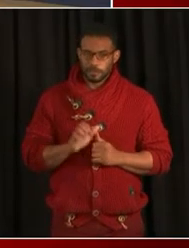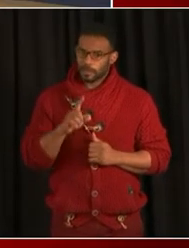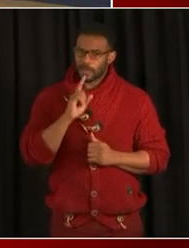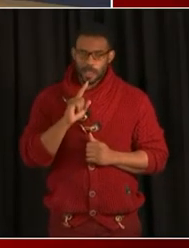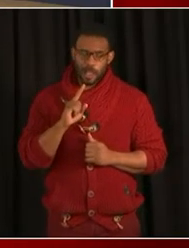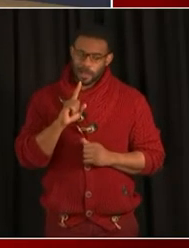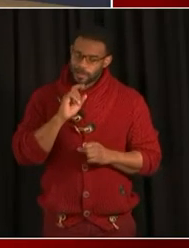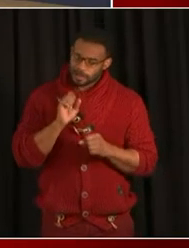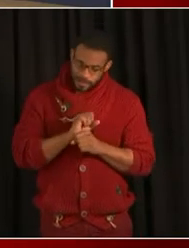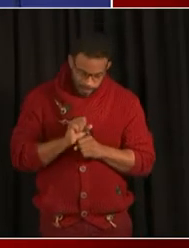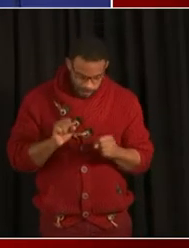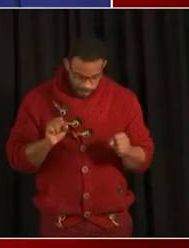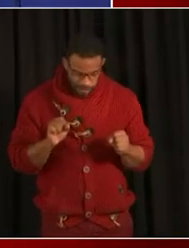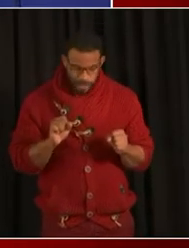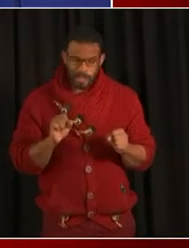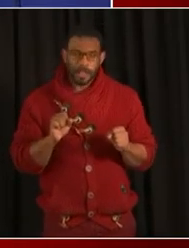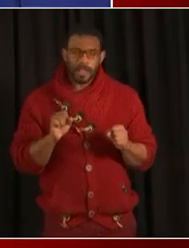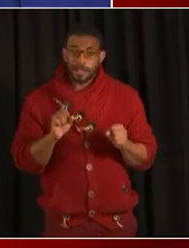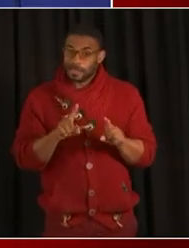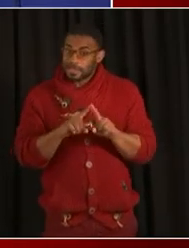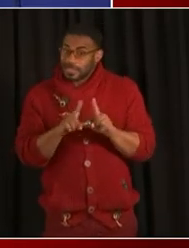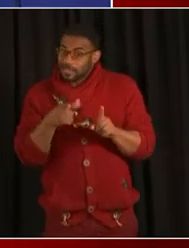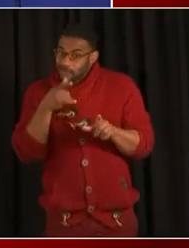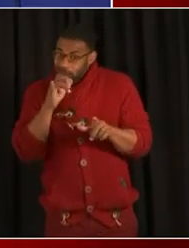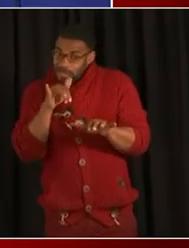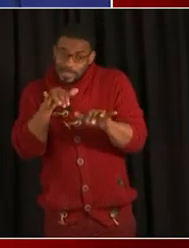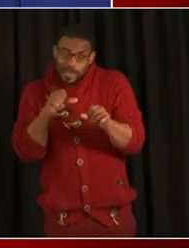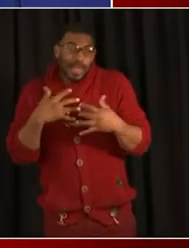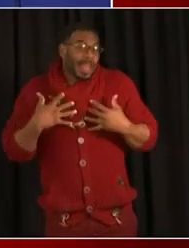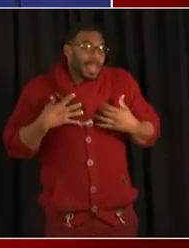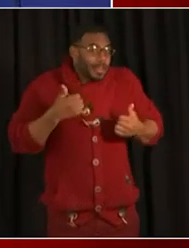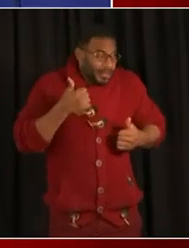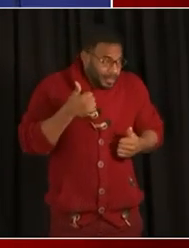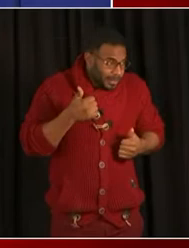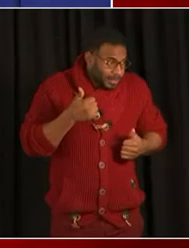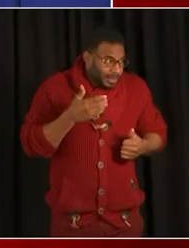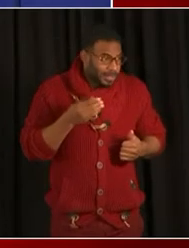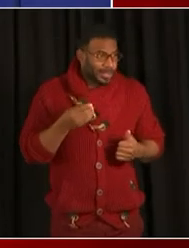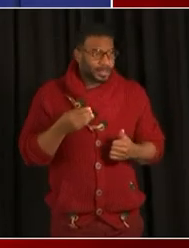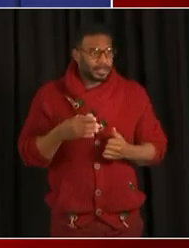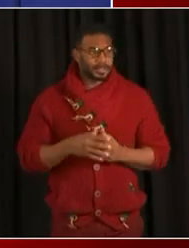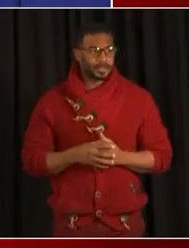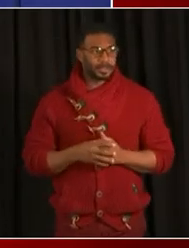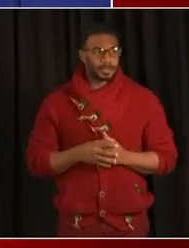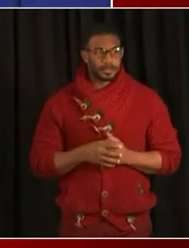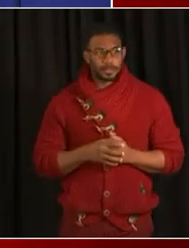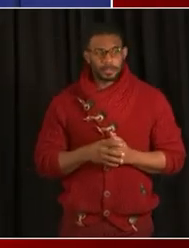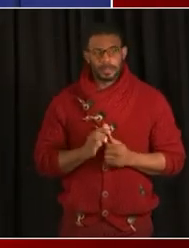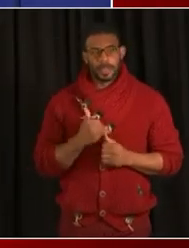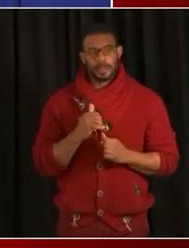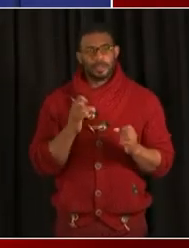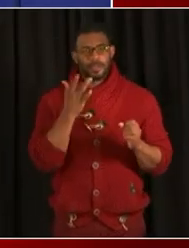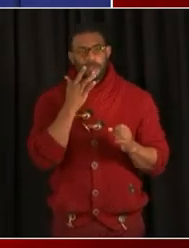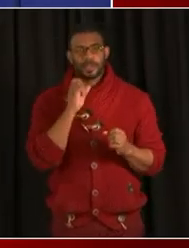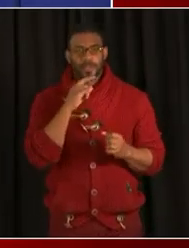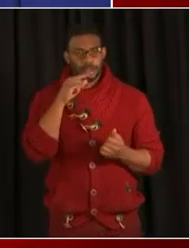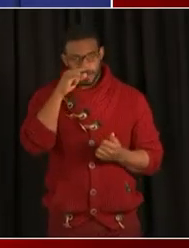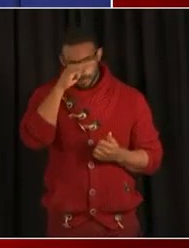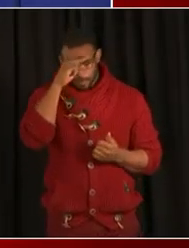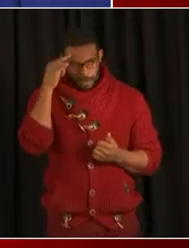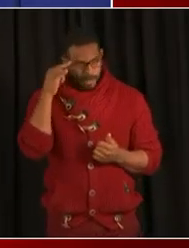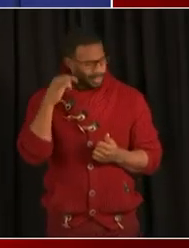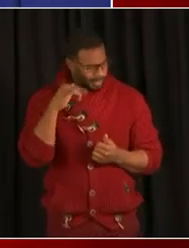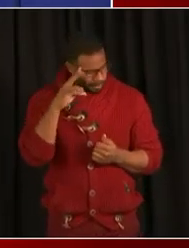They are definitely different drinks, healthier, and I do have a favorite. It's the